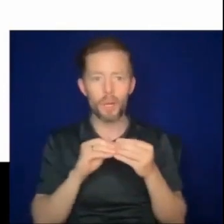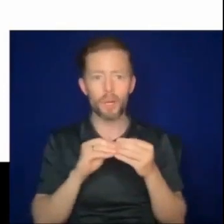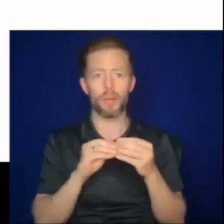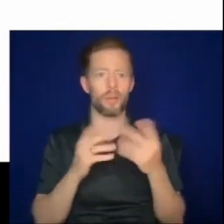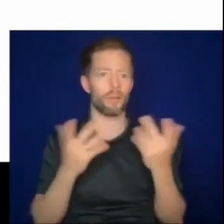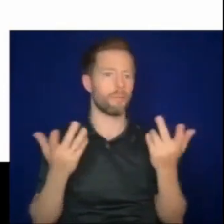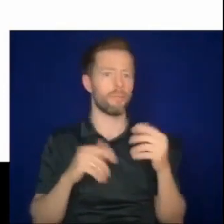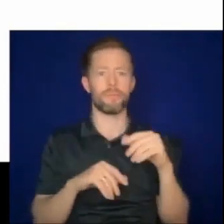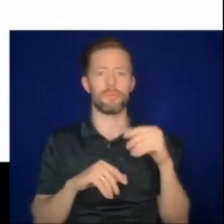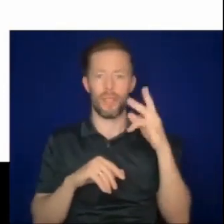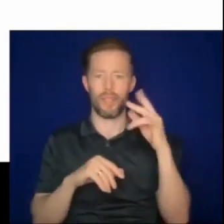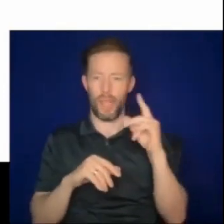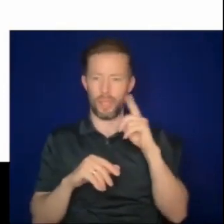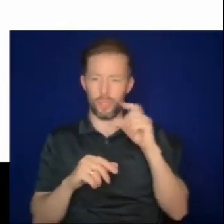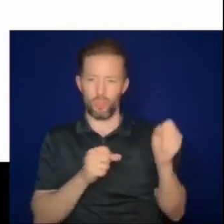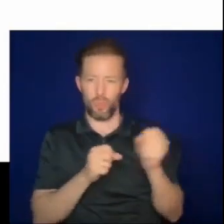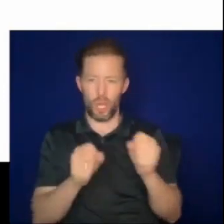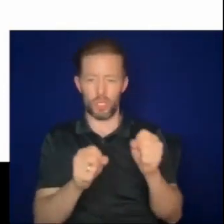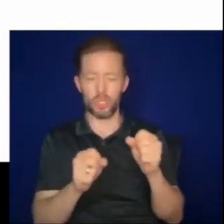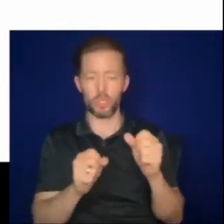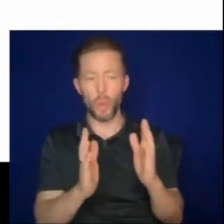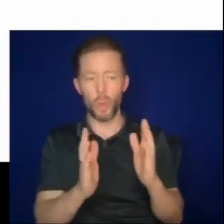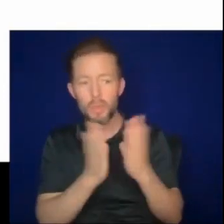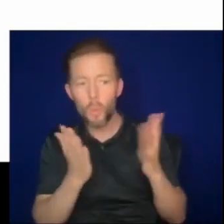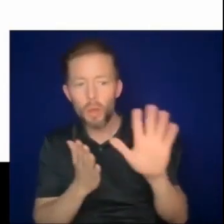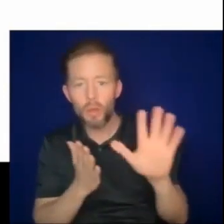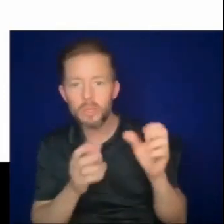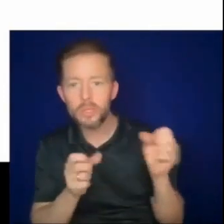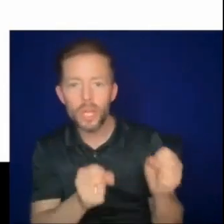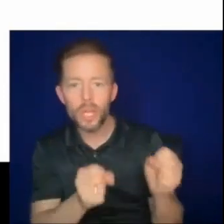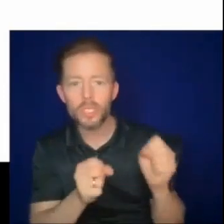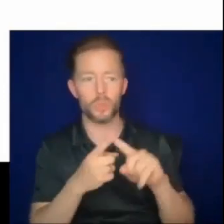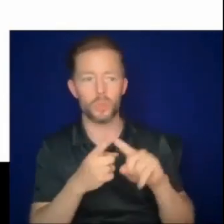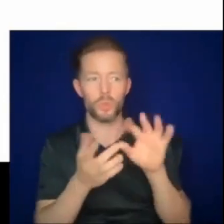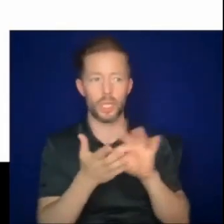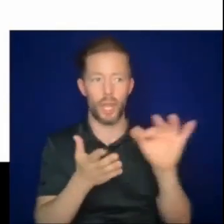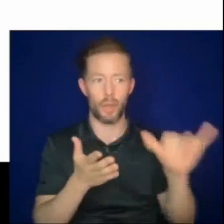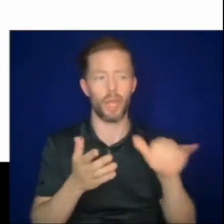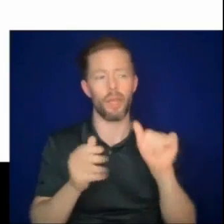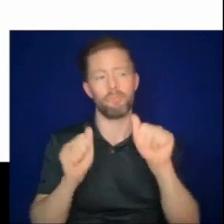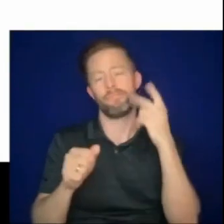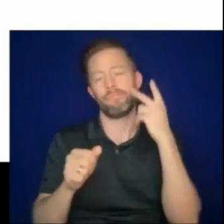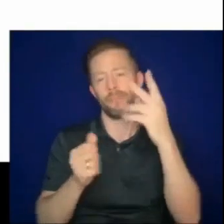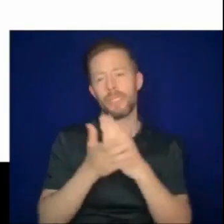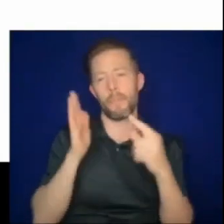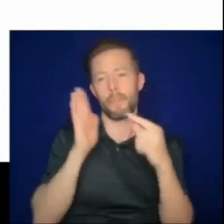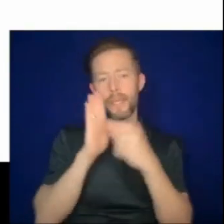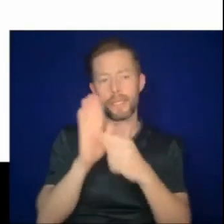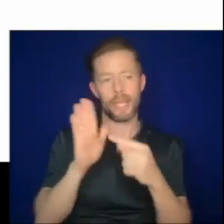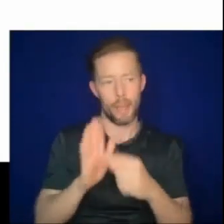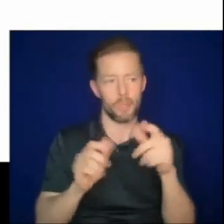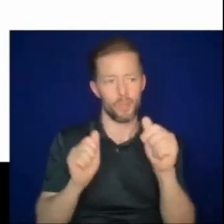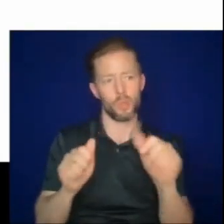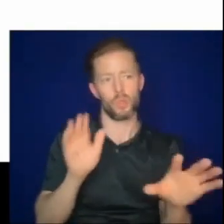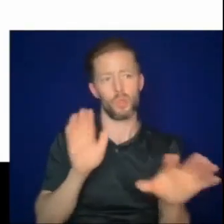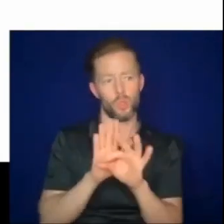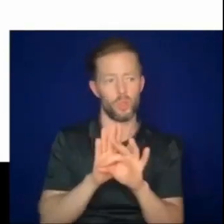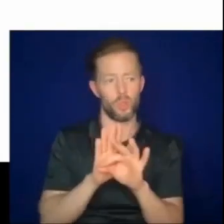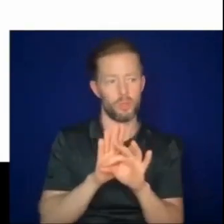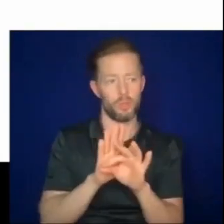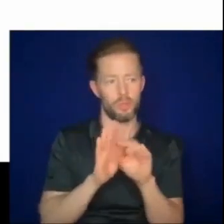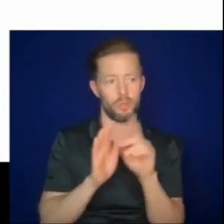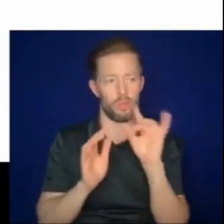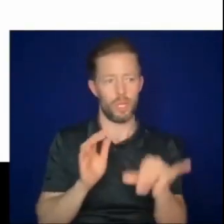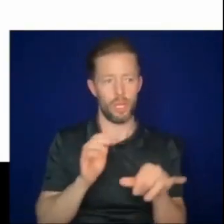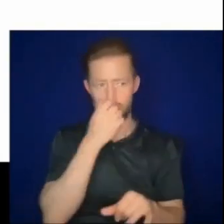top, just what number is it? You can see at the bottom, like those strategies. So asking them what their strategy is to count that. And you can see some examples that they